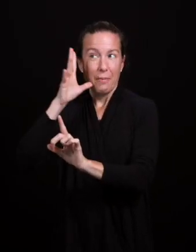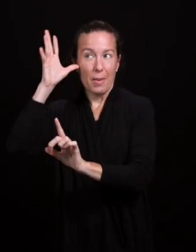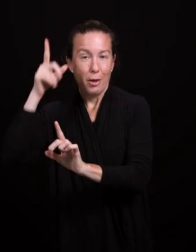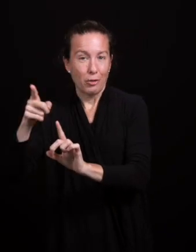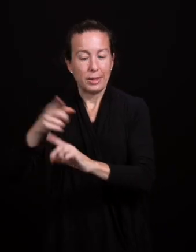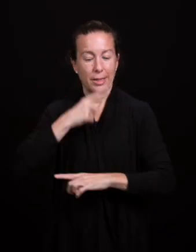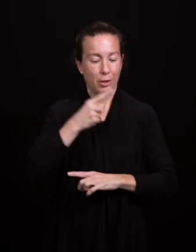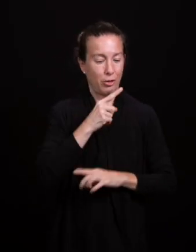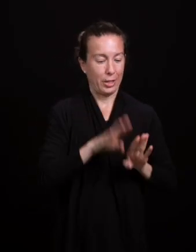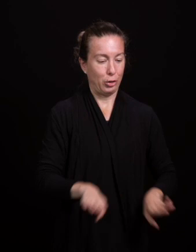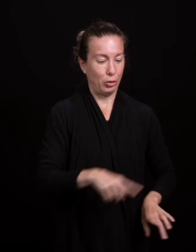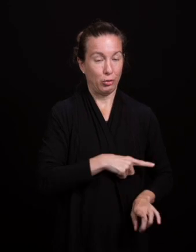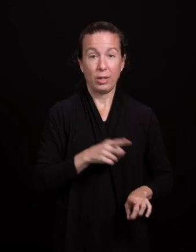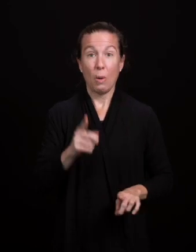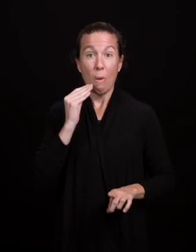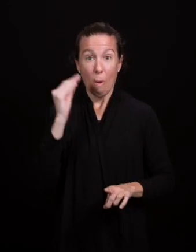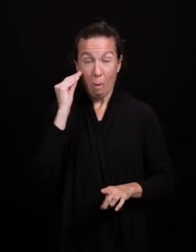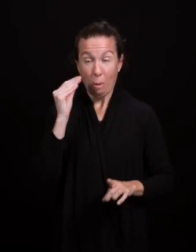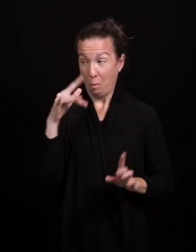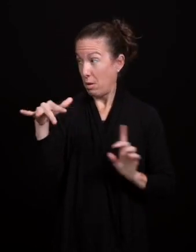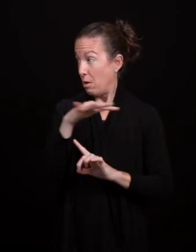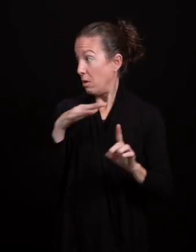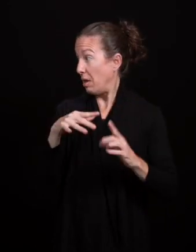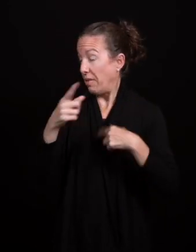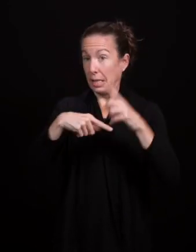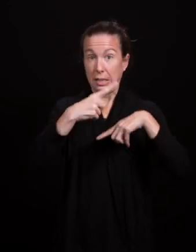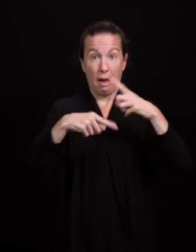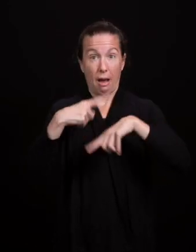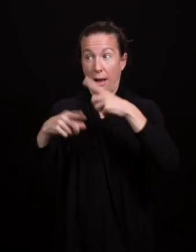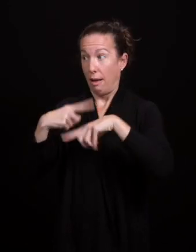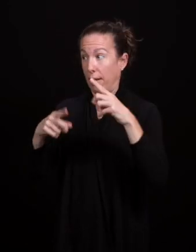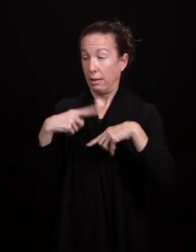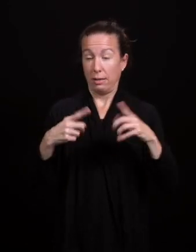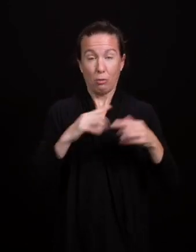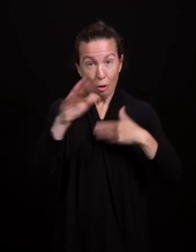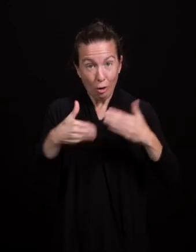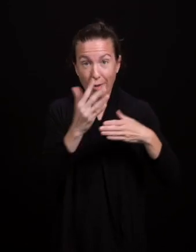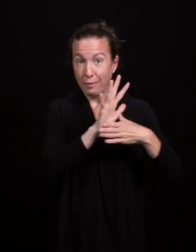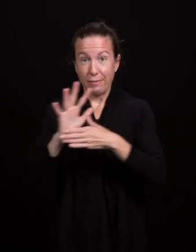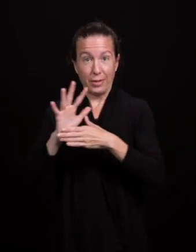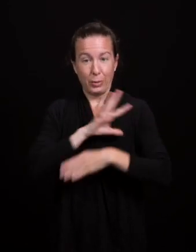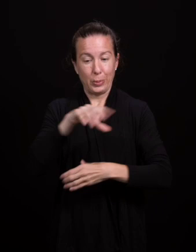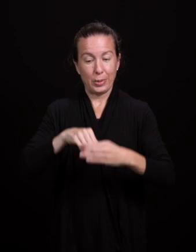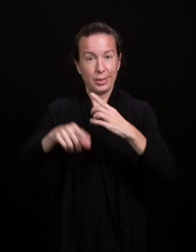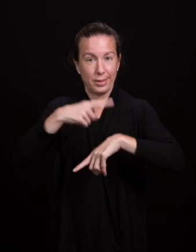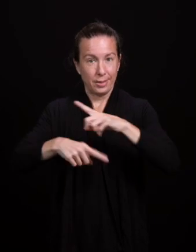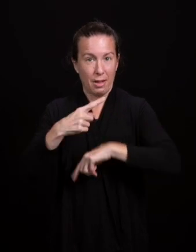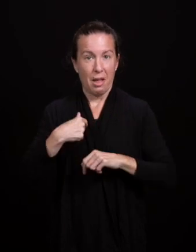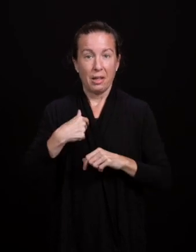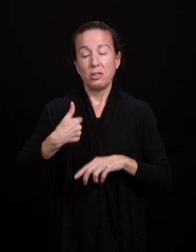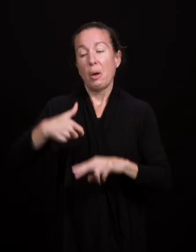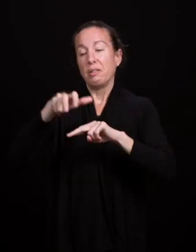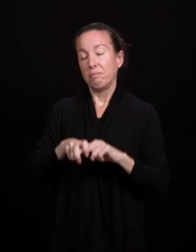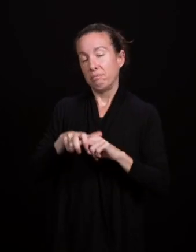children, and they sign through their whole YouTube channel and all the videos. And so I would just kind of get